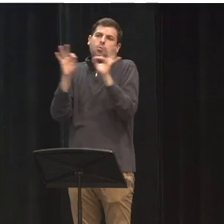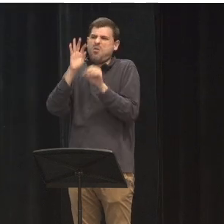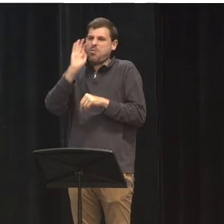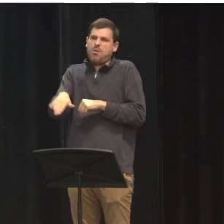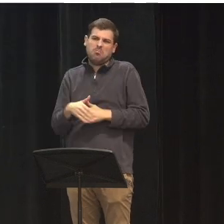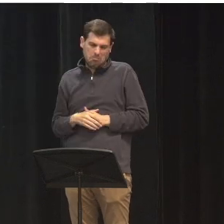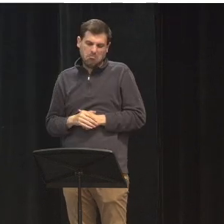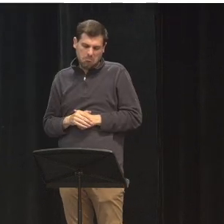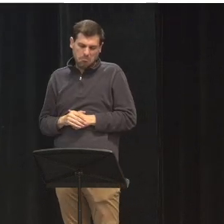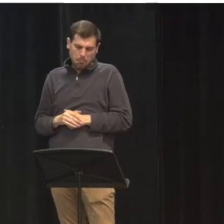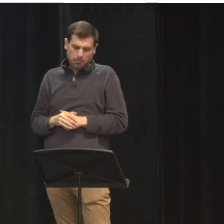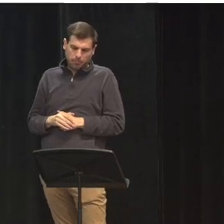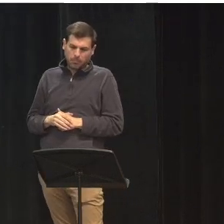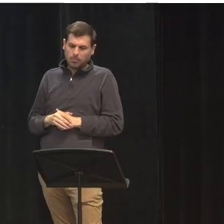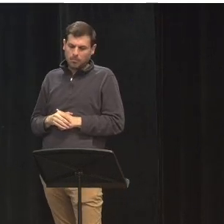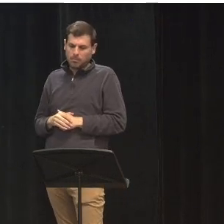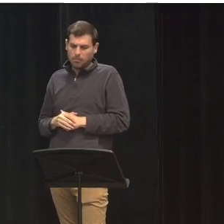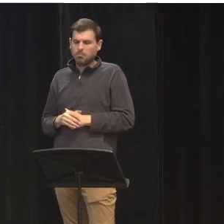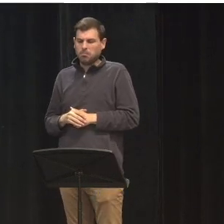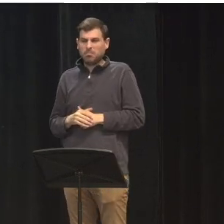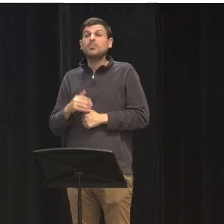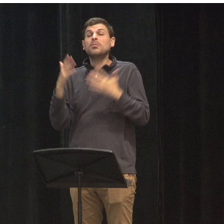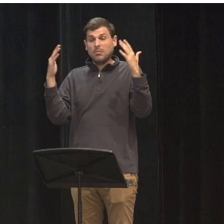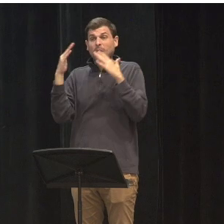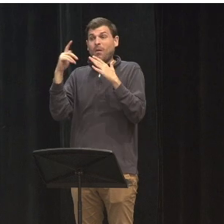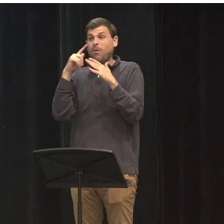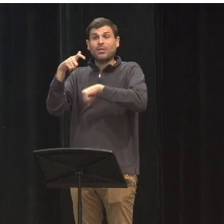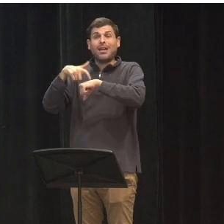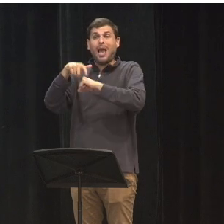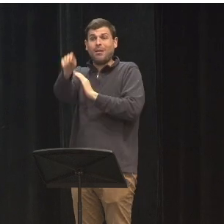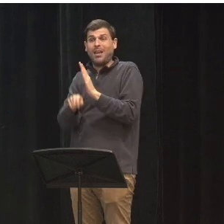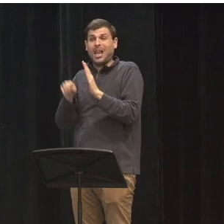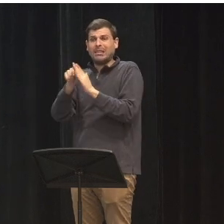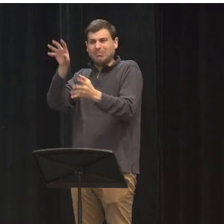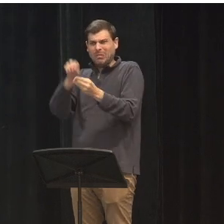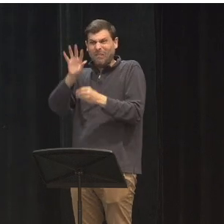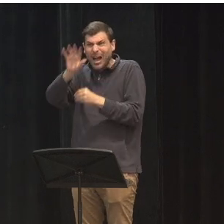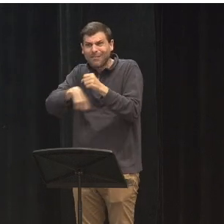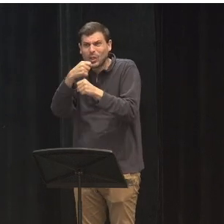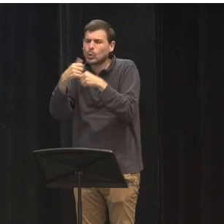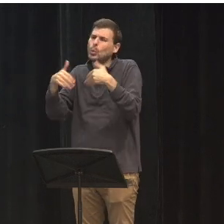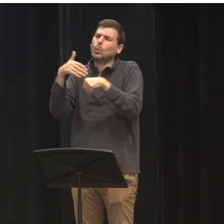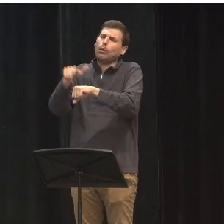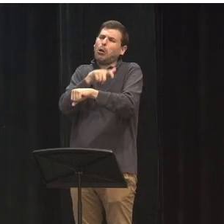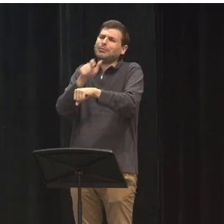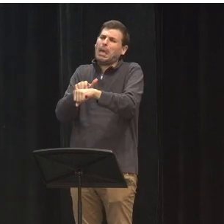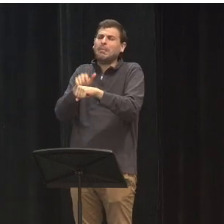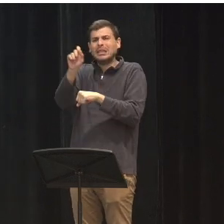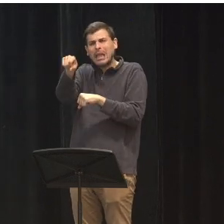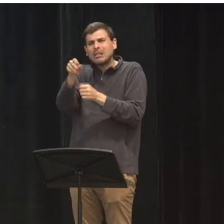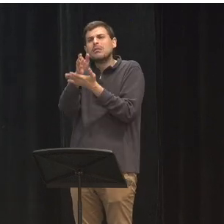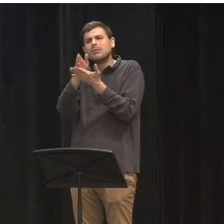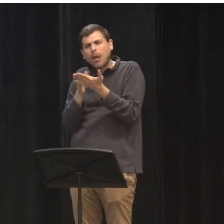duration, I want to state the obvious. 5 years is a long time, and certain aspects will take 5 years. And